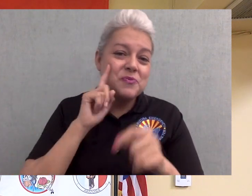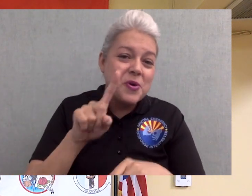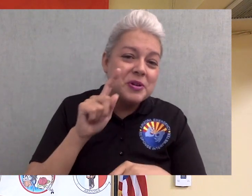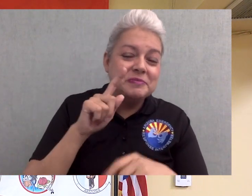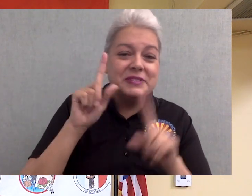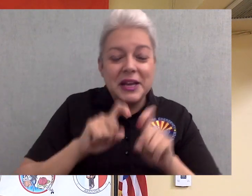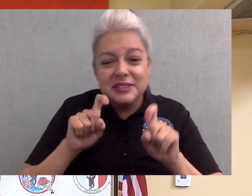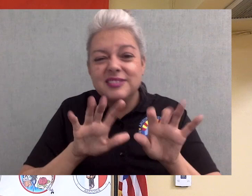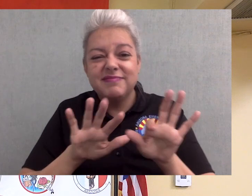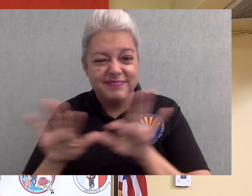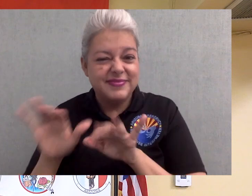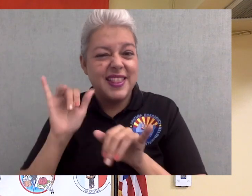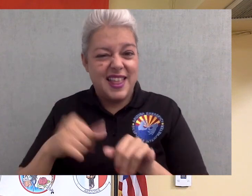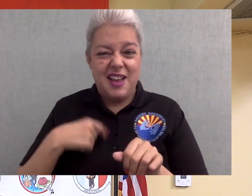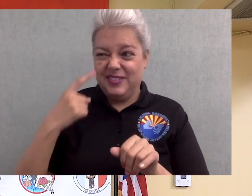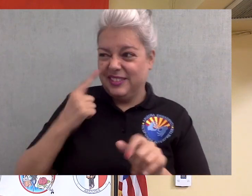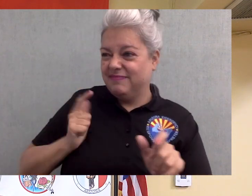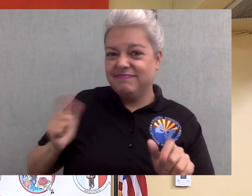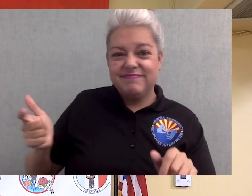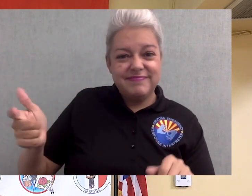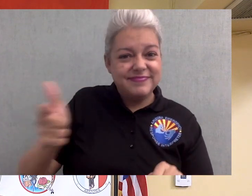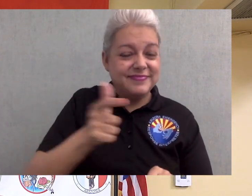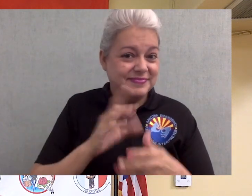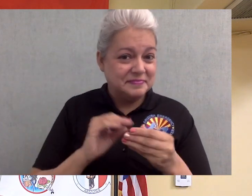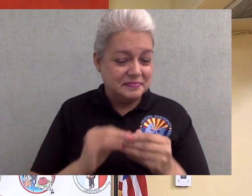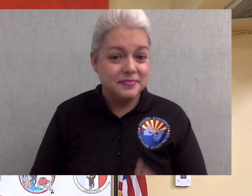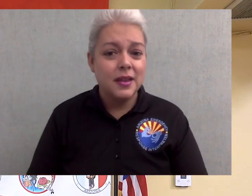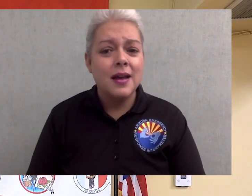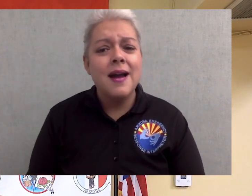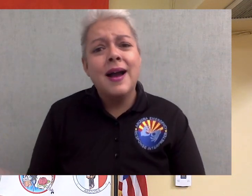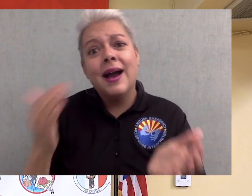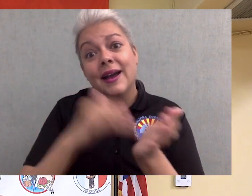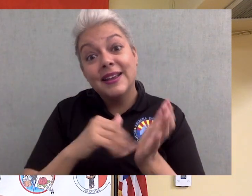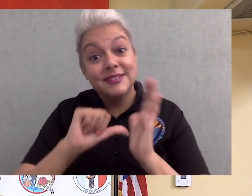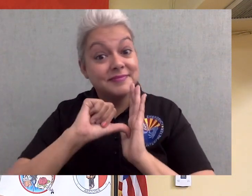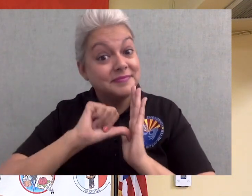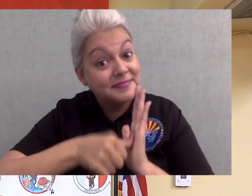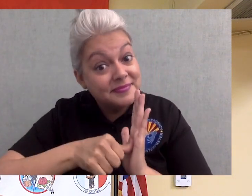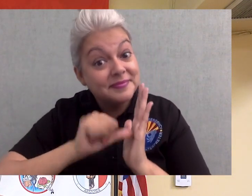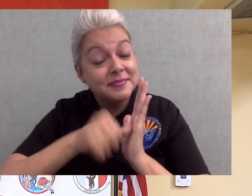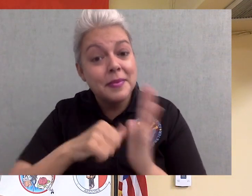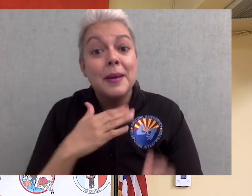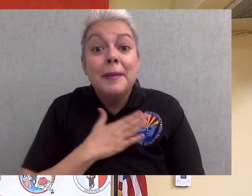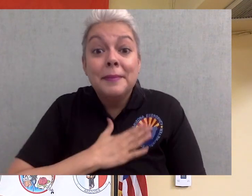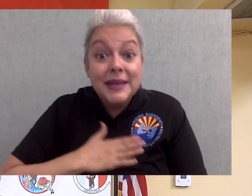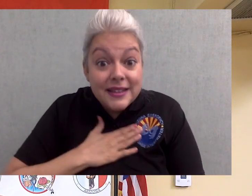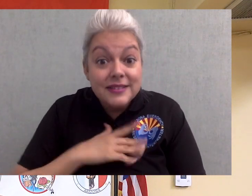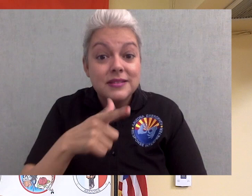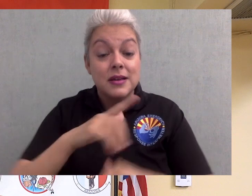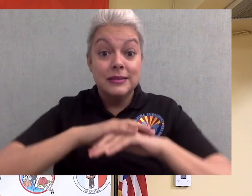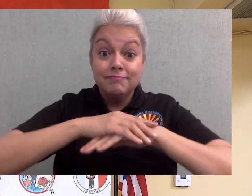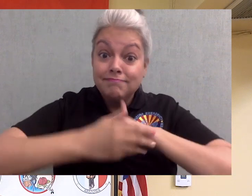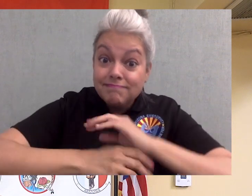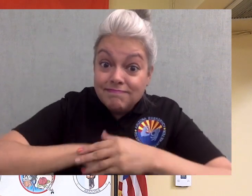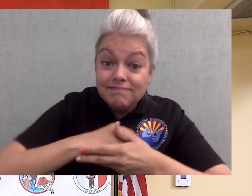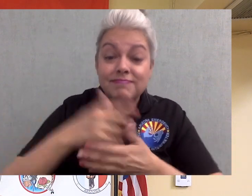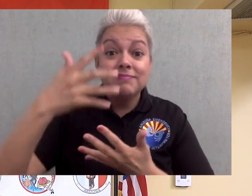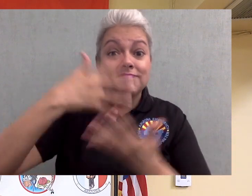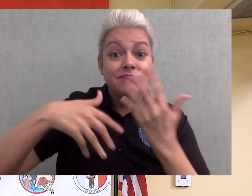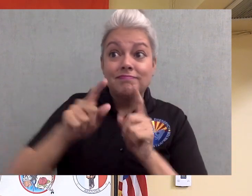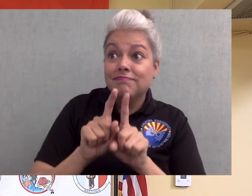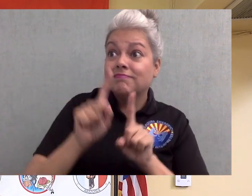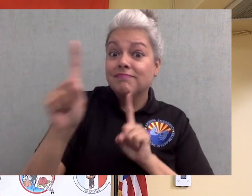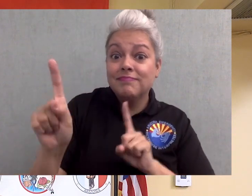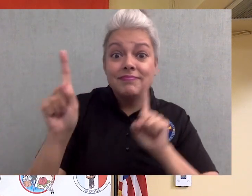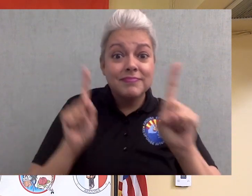just discussed with you. And once again, we want to emphasize, please remember washing your hands, social